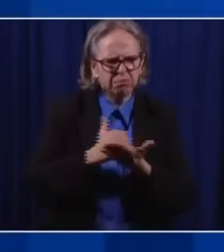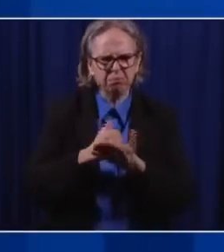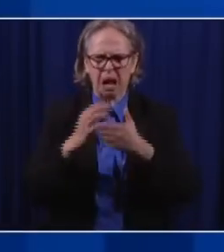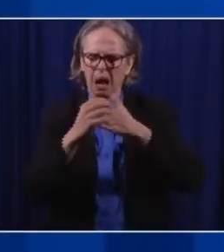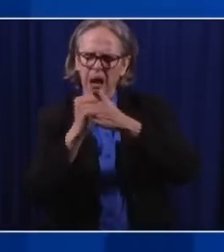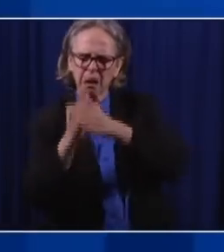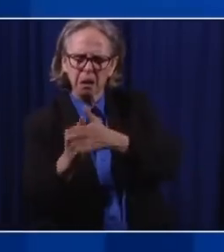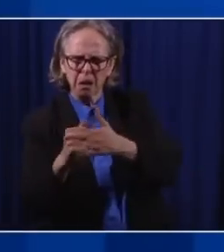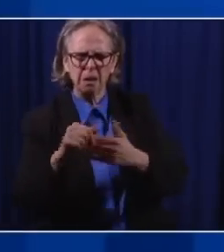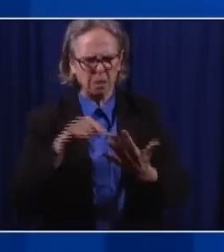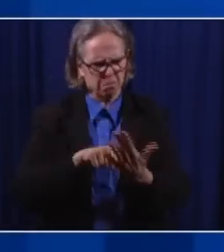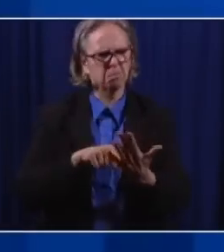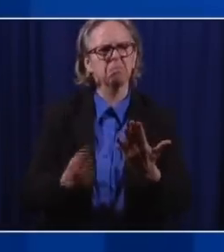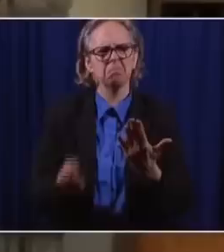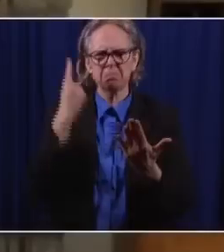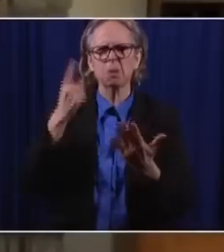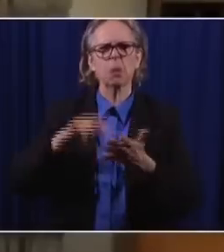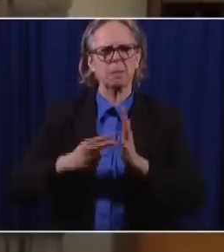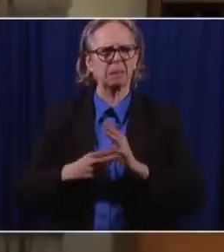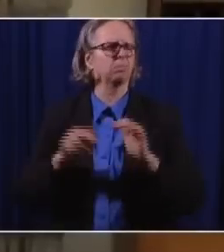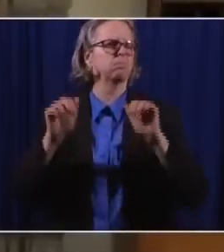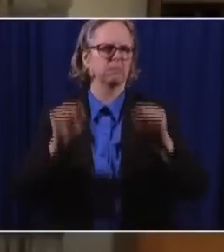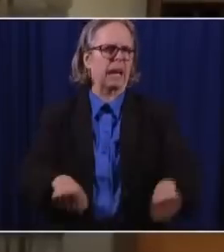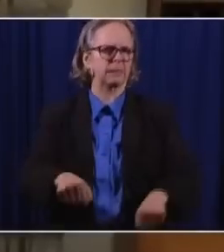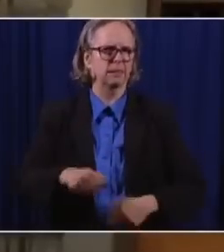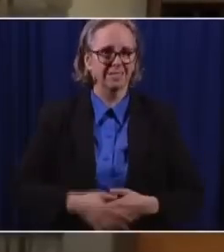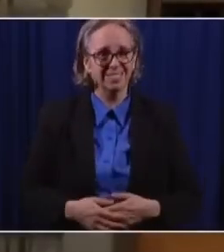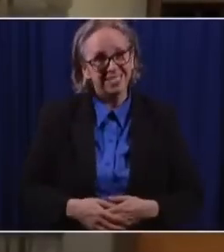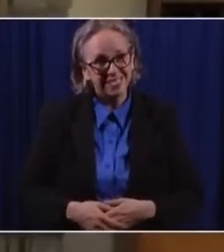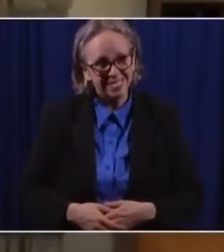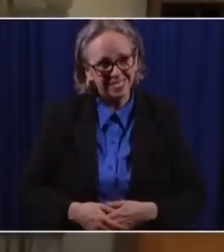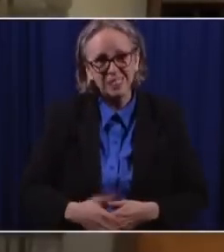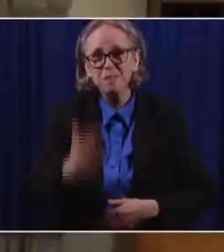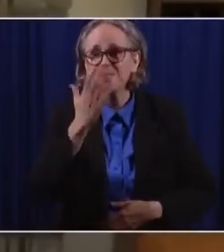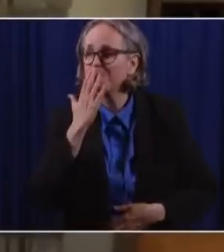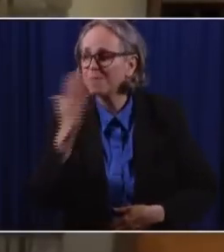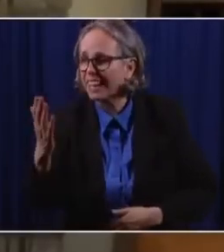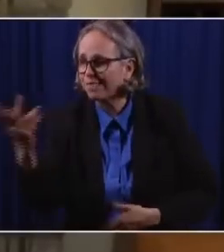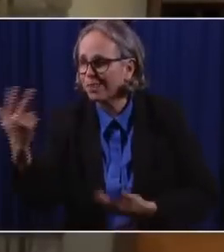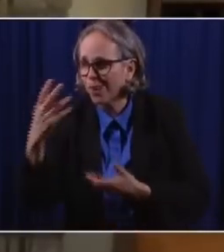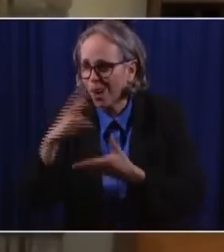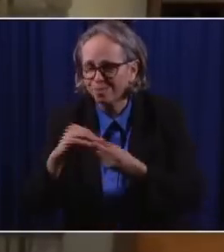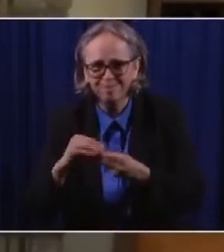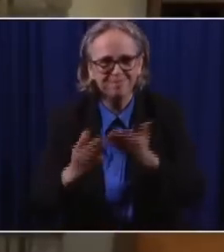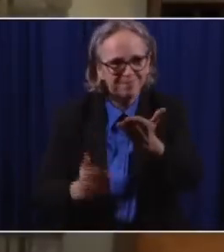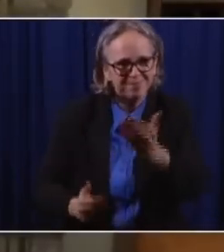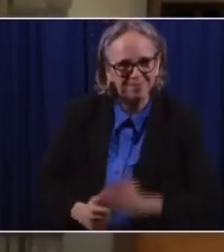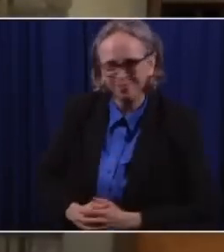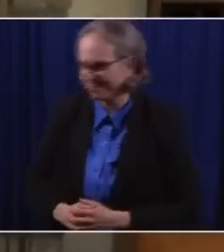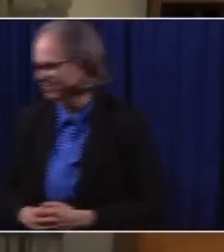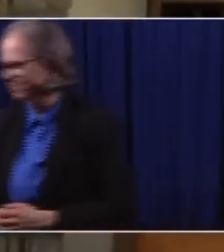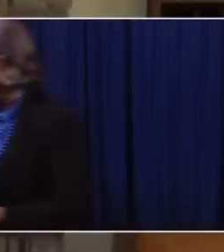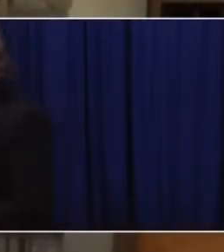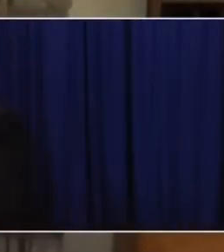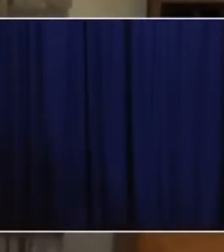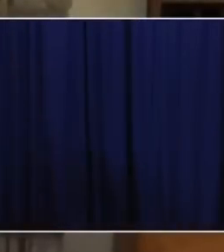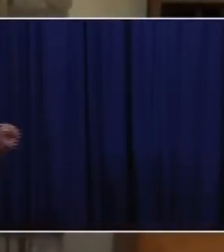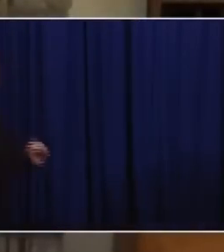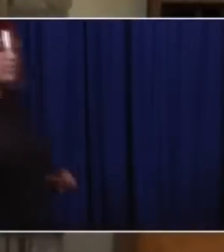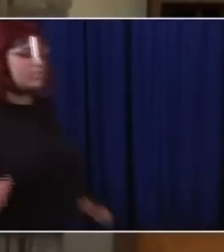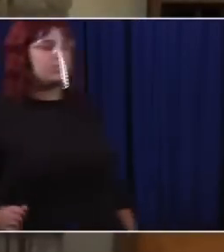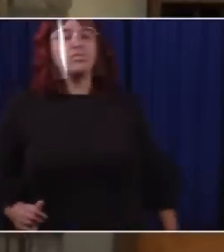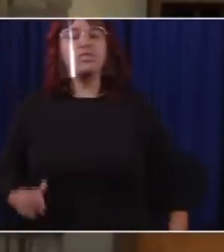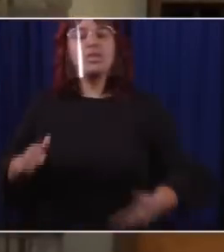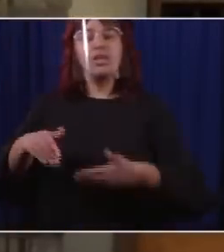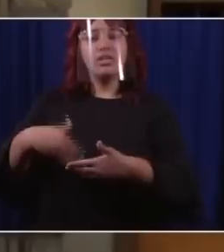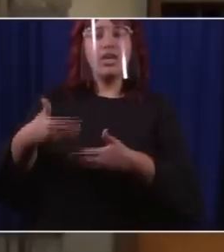literature. Thank you. Thank you very much. Next question is from Ben Schwartz at WCPO in